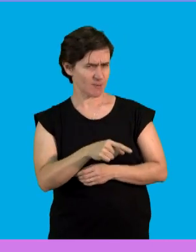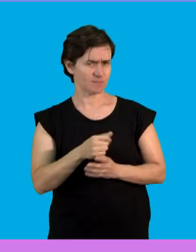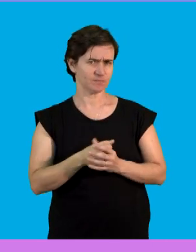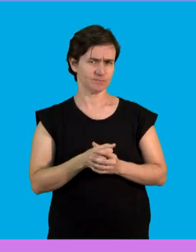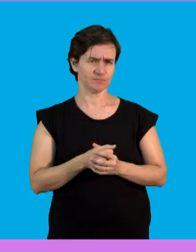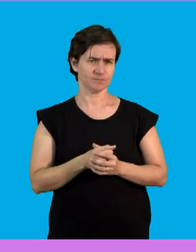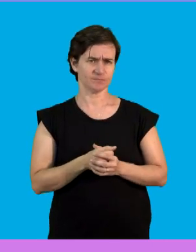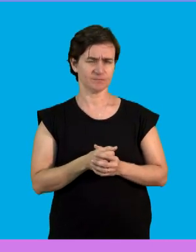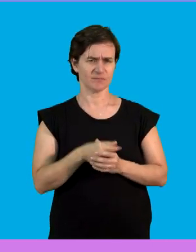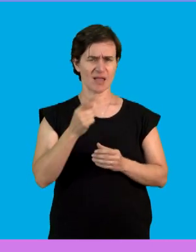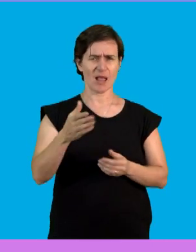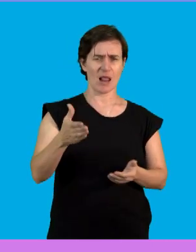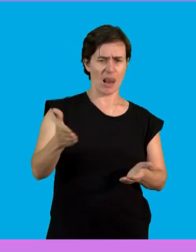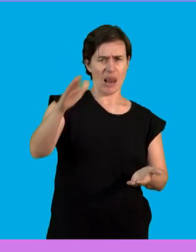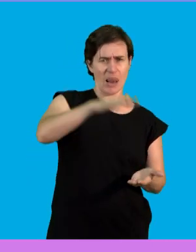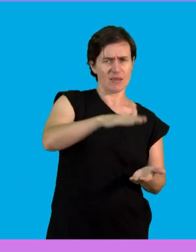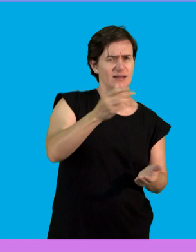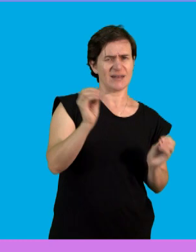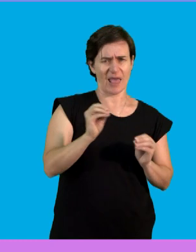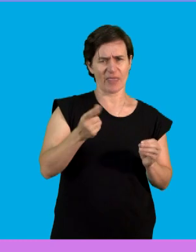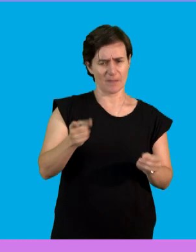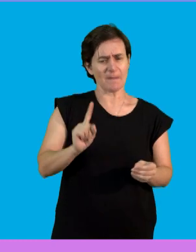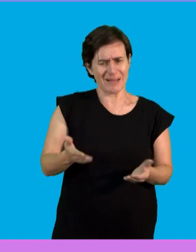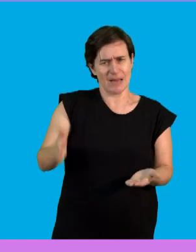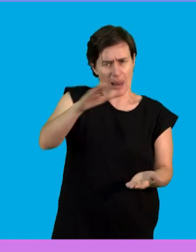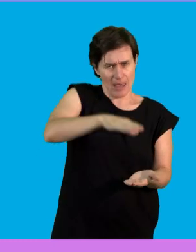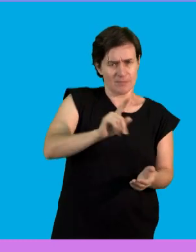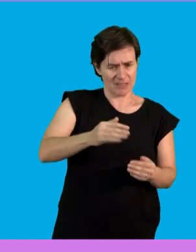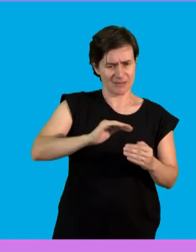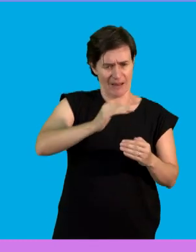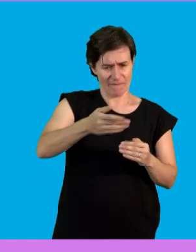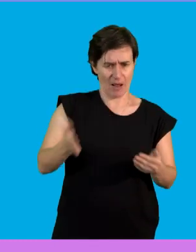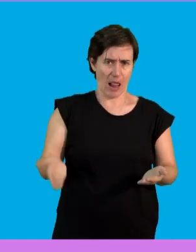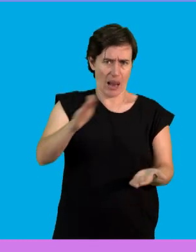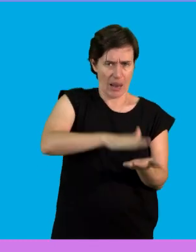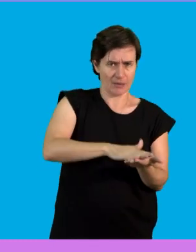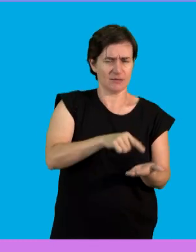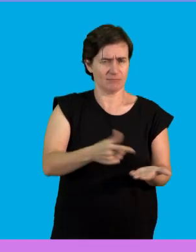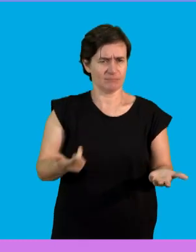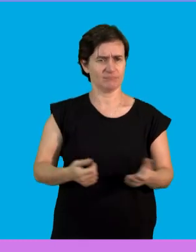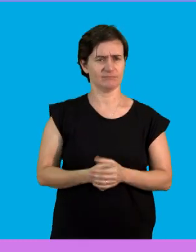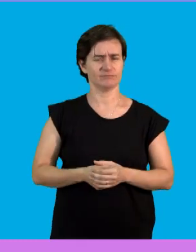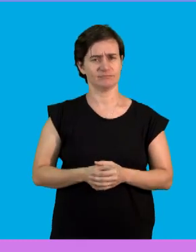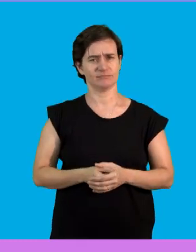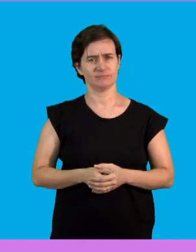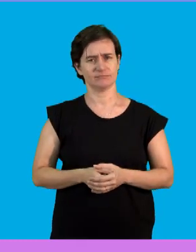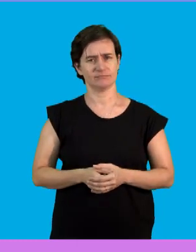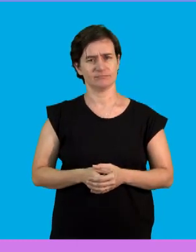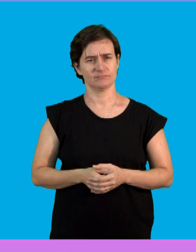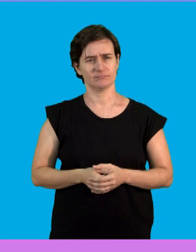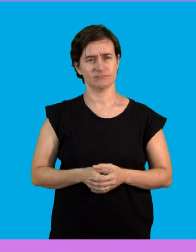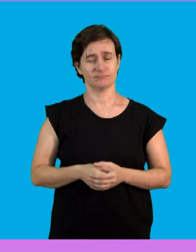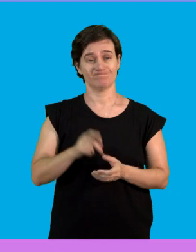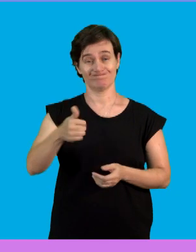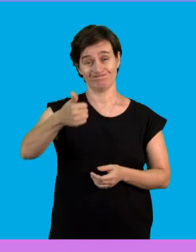that there is no lid, we will need a lid, and that is why we calculated 6 sides. When we go